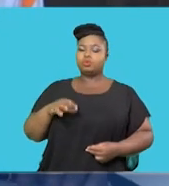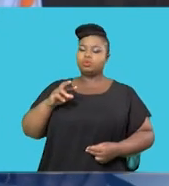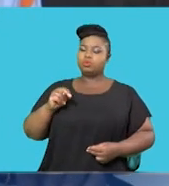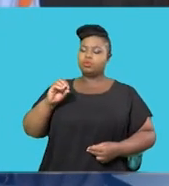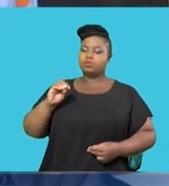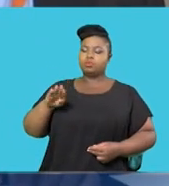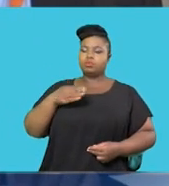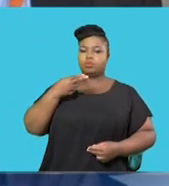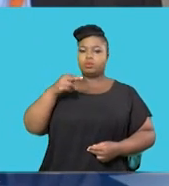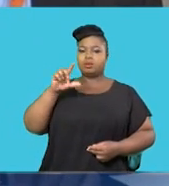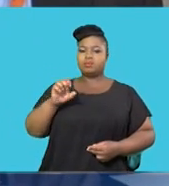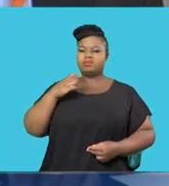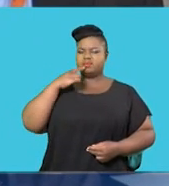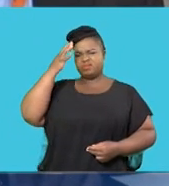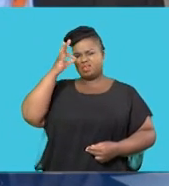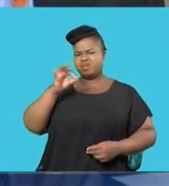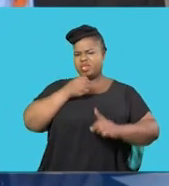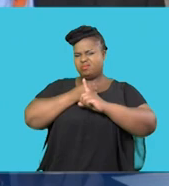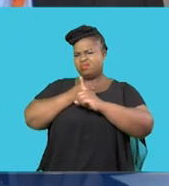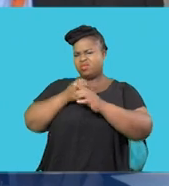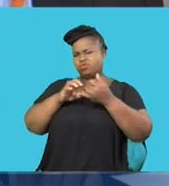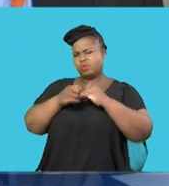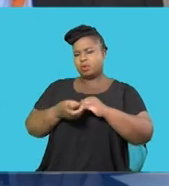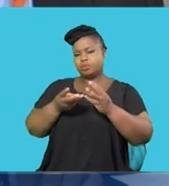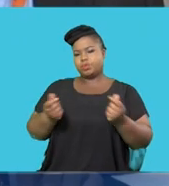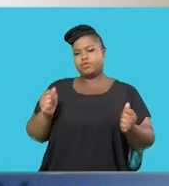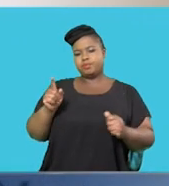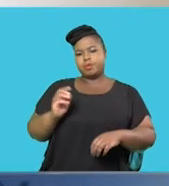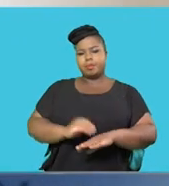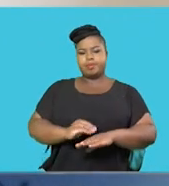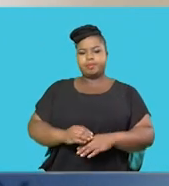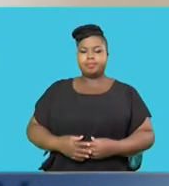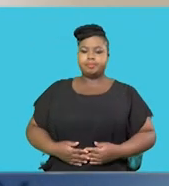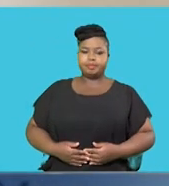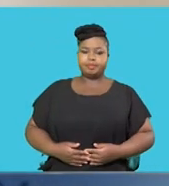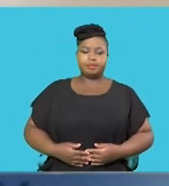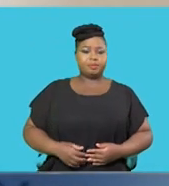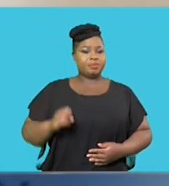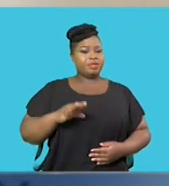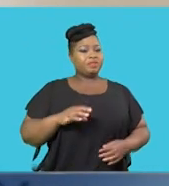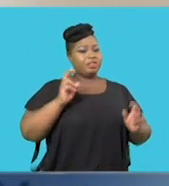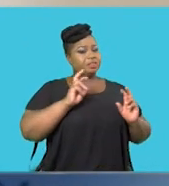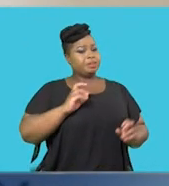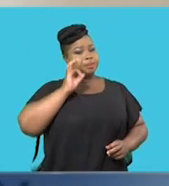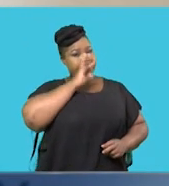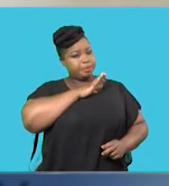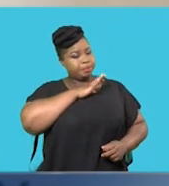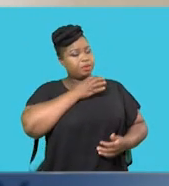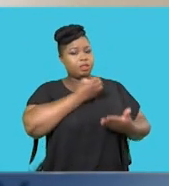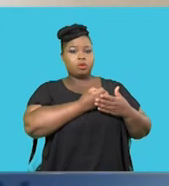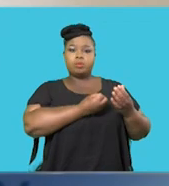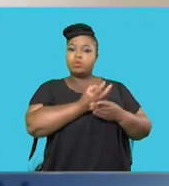likhulu ibanga esilanjwe uhulumeni ekubhekaneni nenkinga yogesi. Without energy, there will be no economic